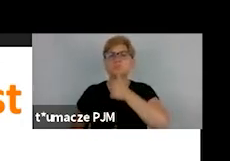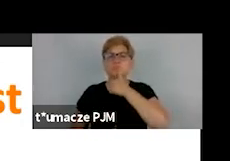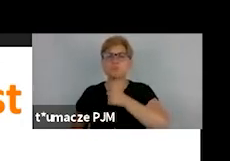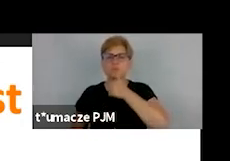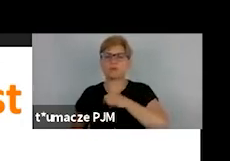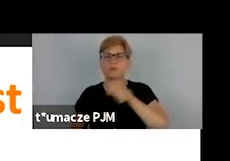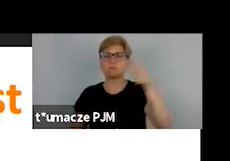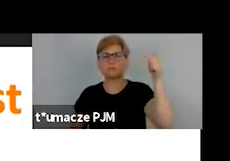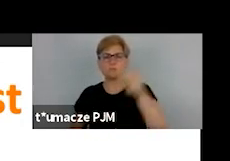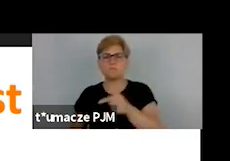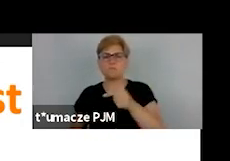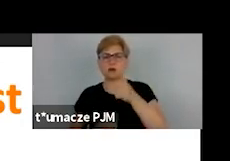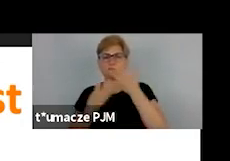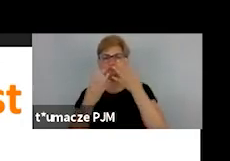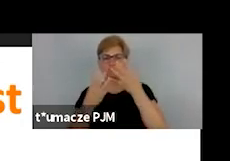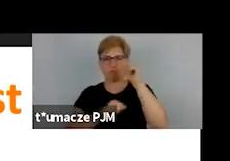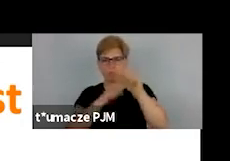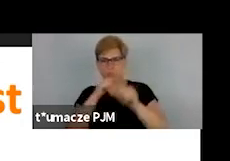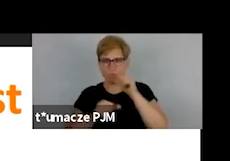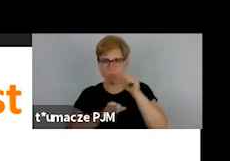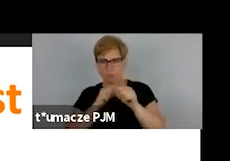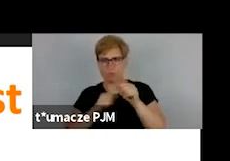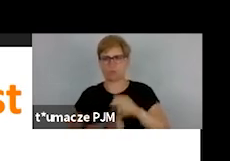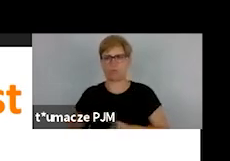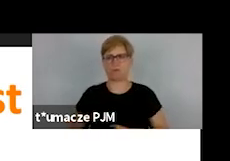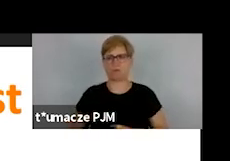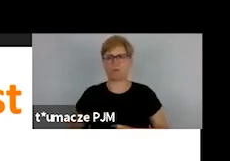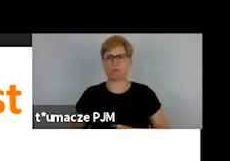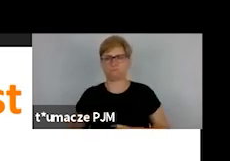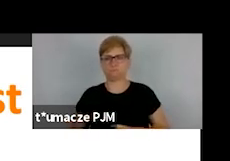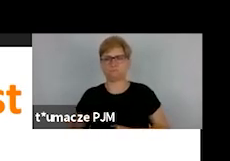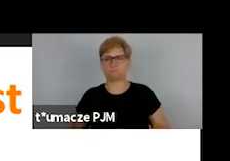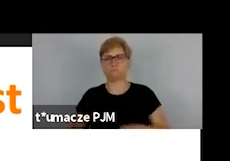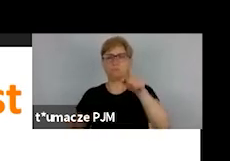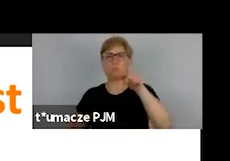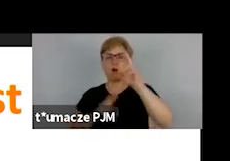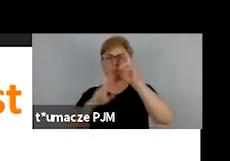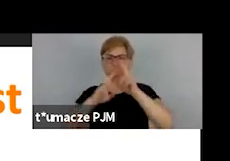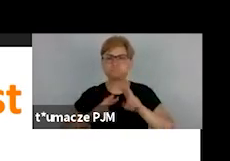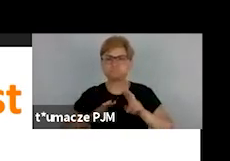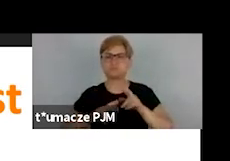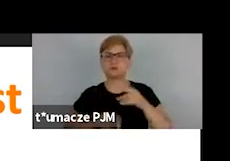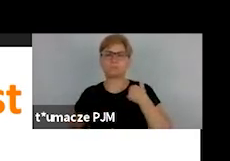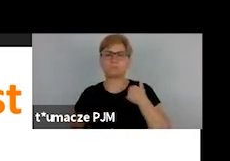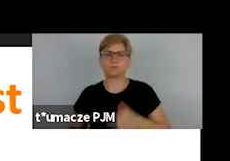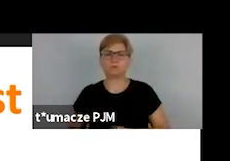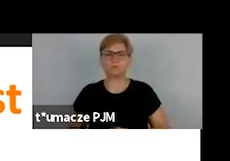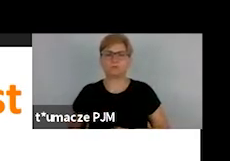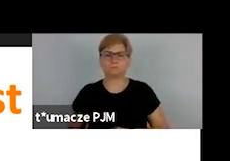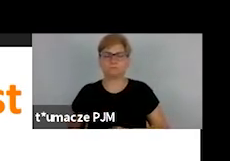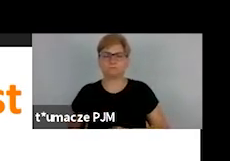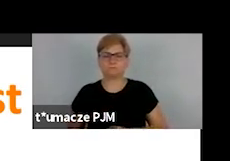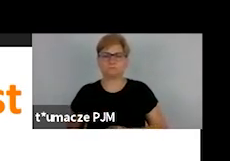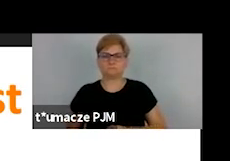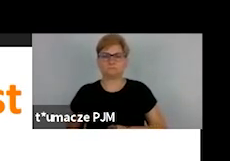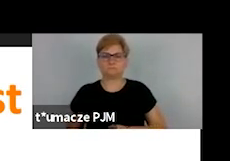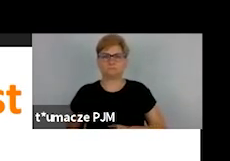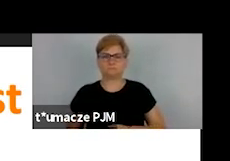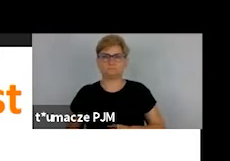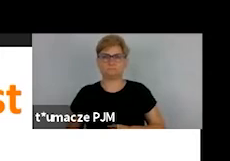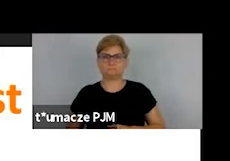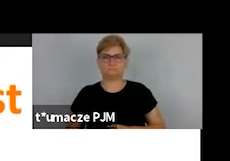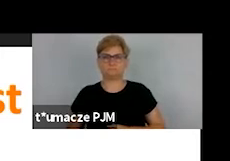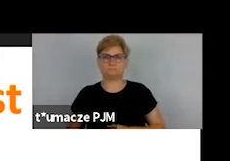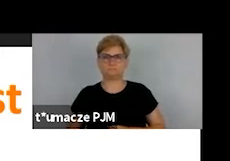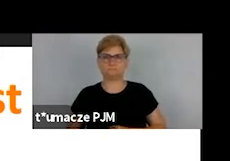bad as the Deep Throat study, but we saw half of men saying that they had beaten a partner, a third of men saying that they'd raped a